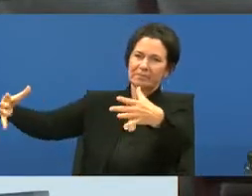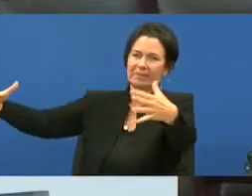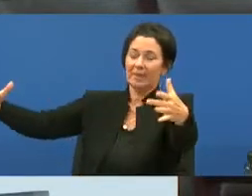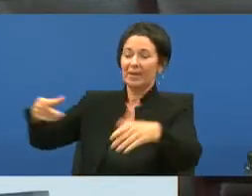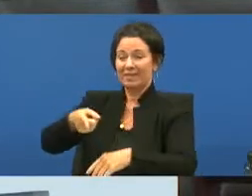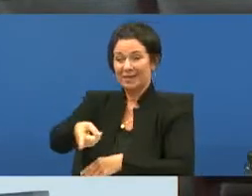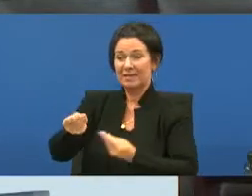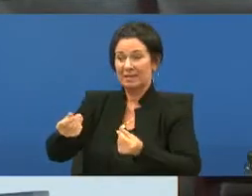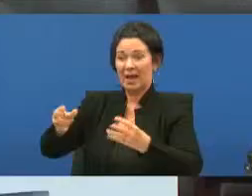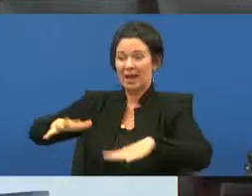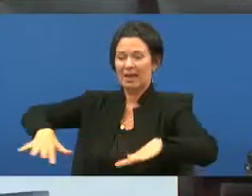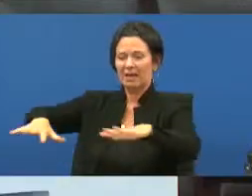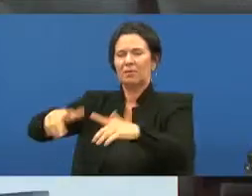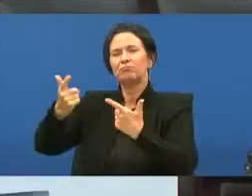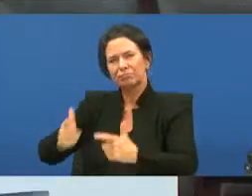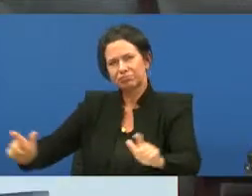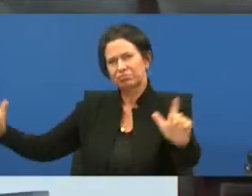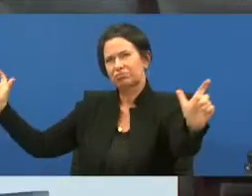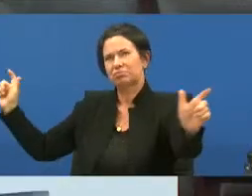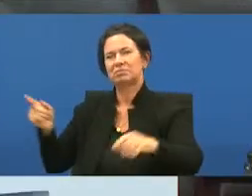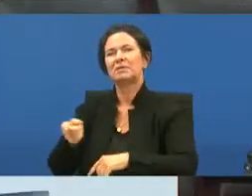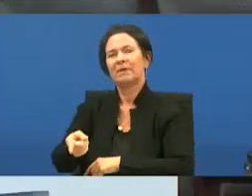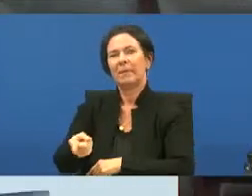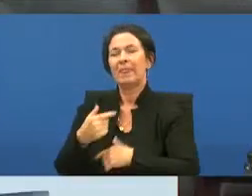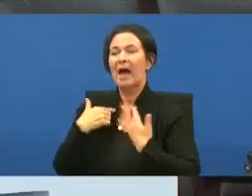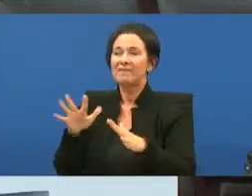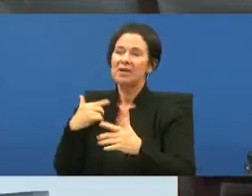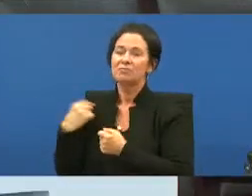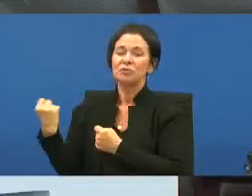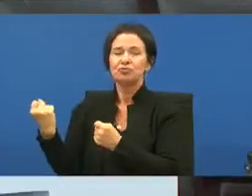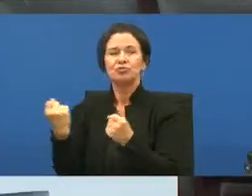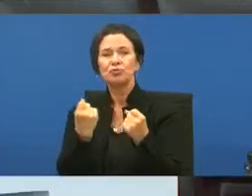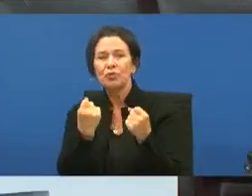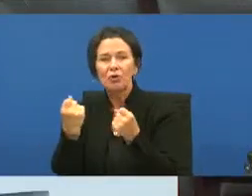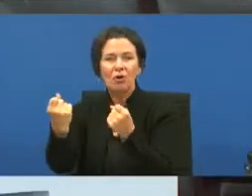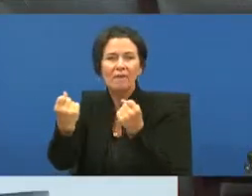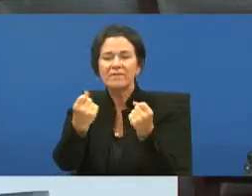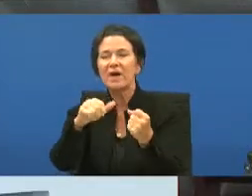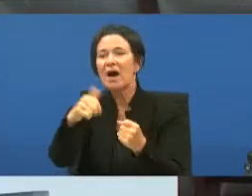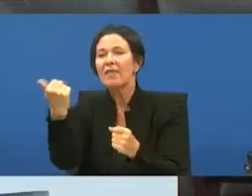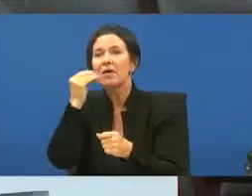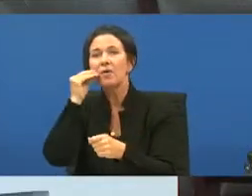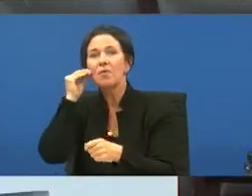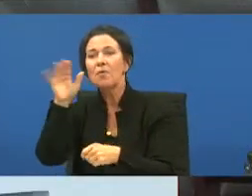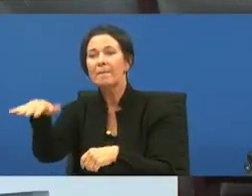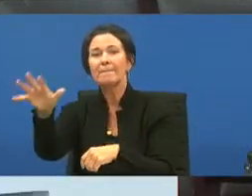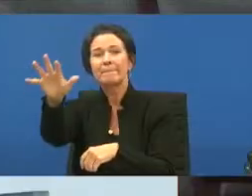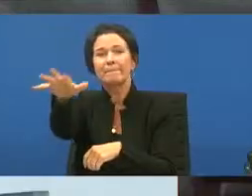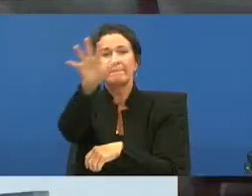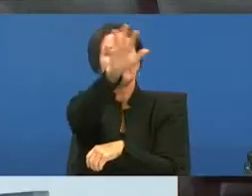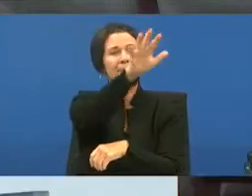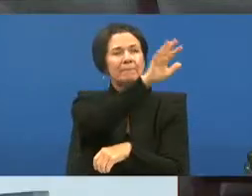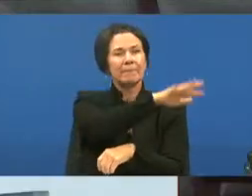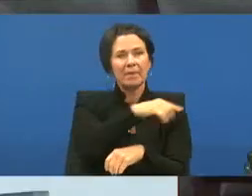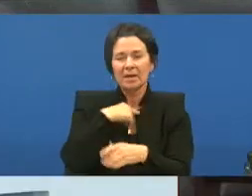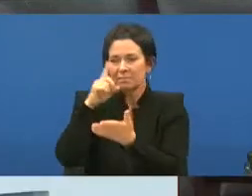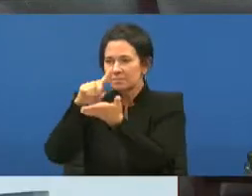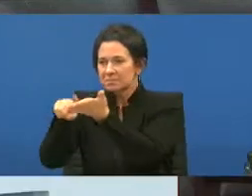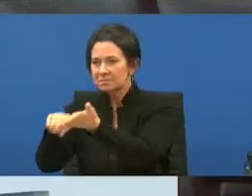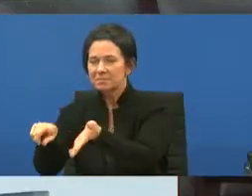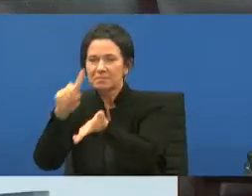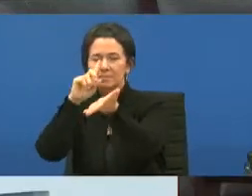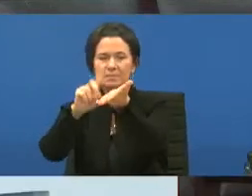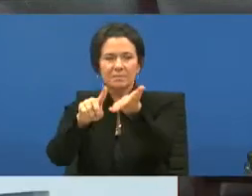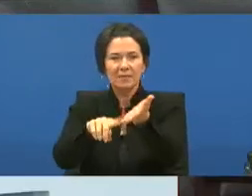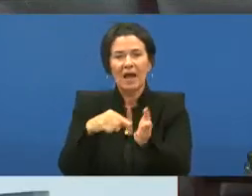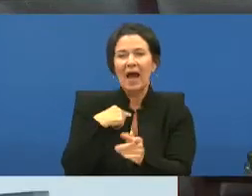So I looked at it. I drove around to other neighborhoods that had these type of subdivision built. I looked at them. I looked at the